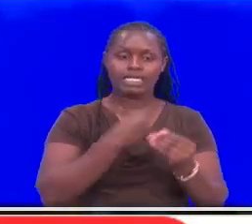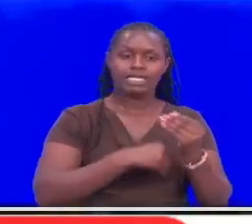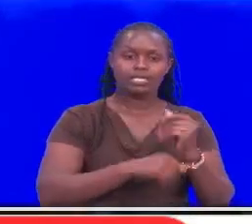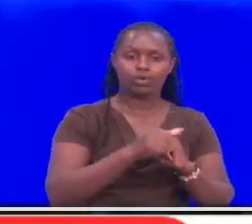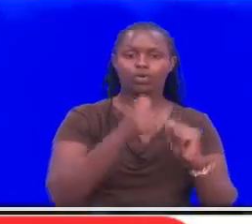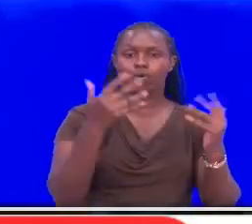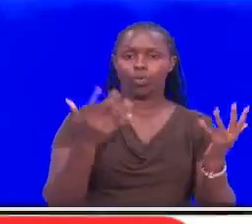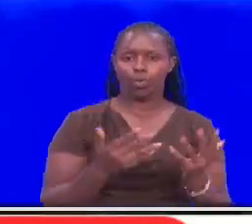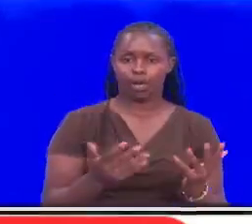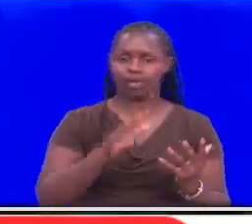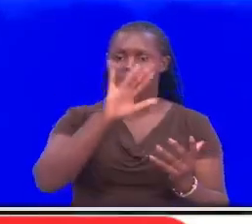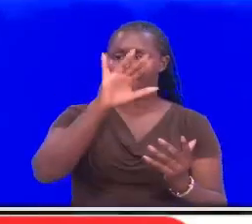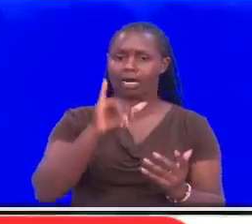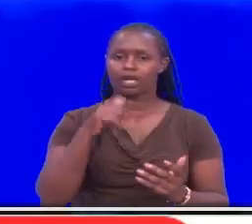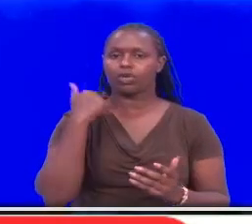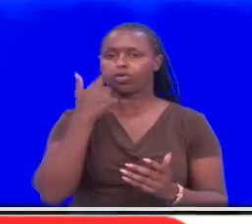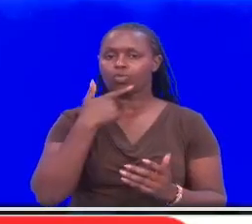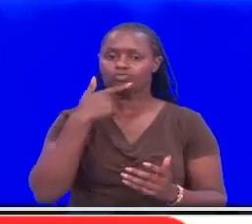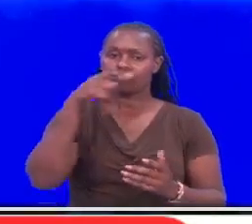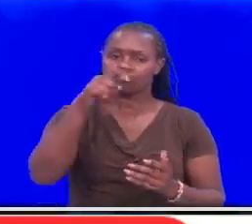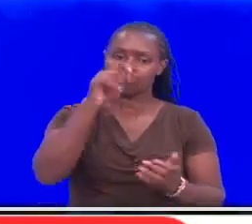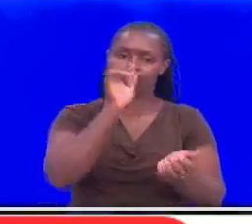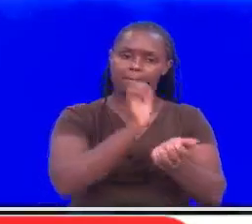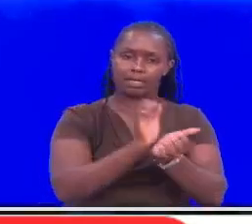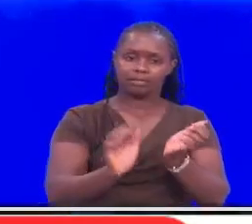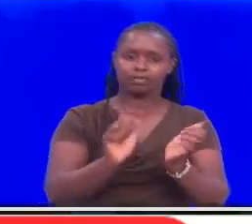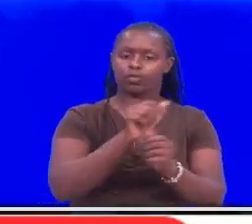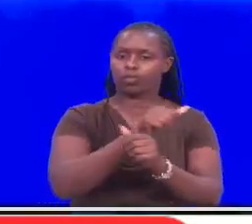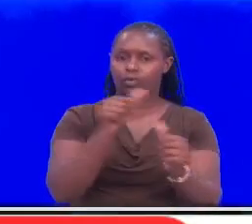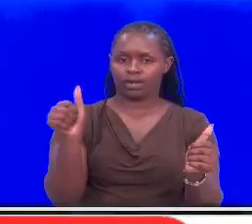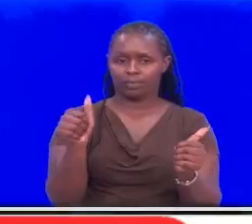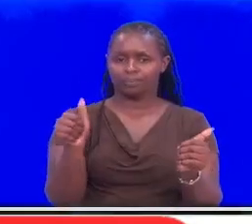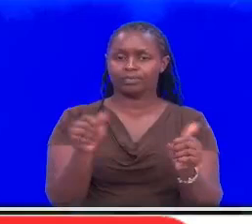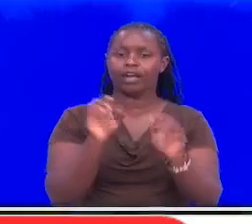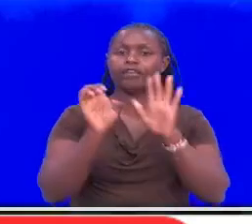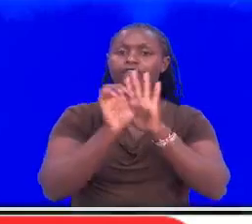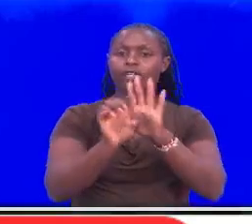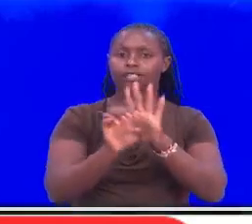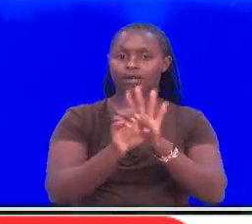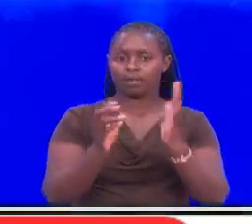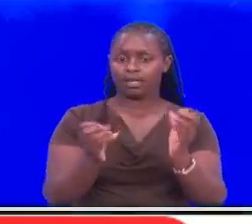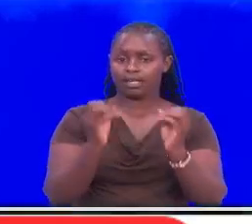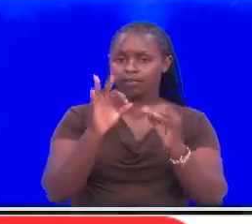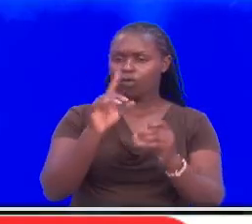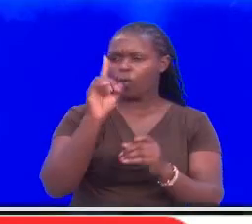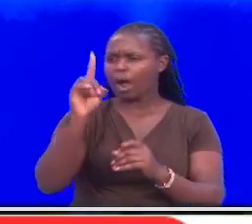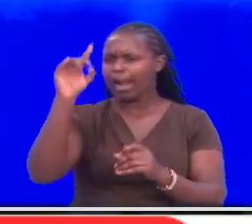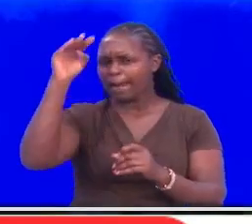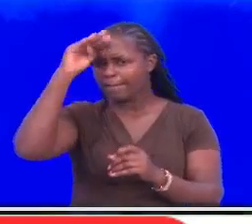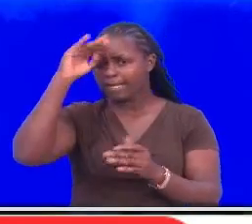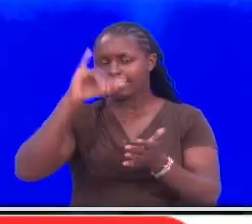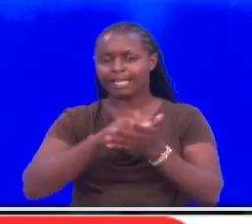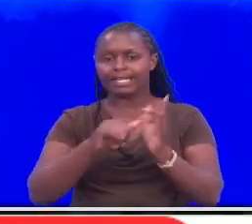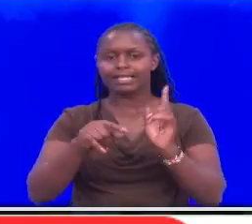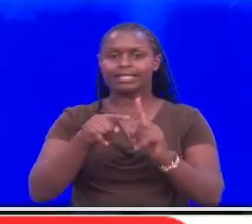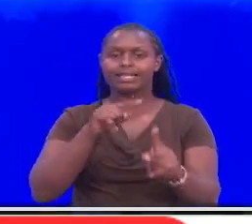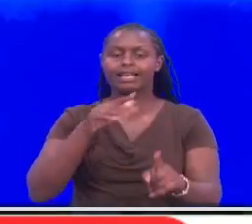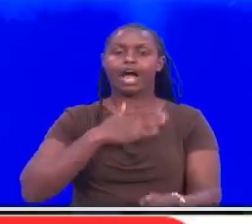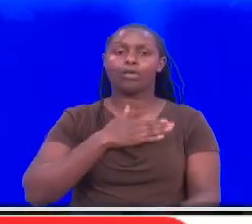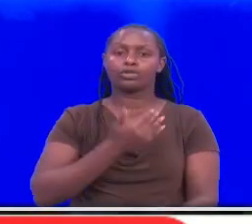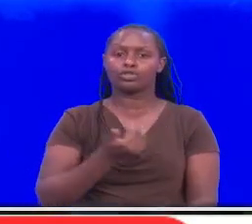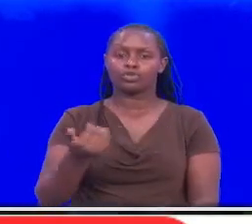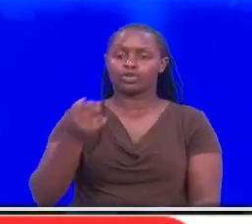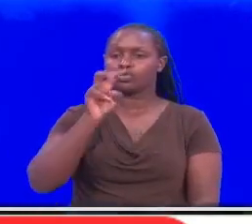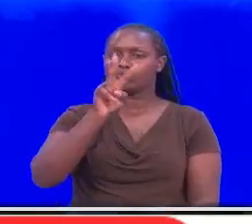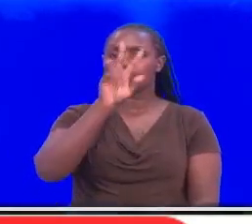anaiuza. Achukuliwe hatua. Hatua za kisawasawa. Kama kwa mfano, ni baa moja tu iliwaua watoto wetu.